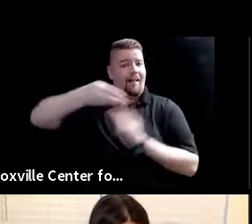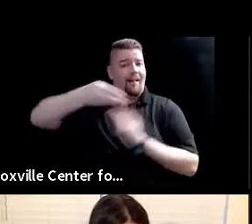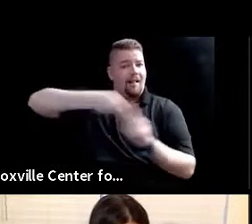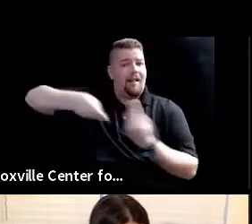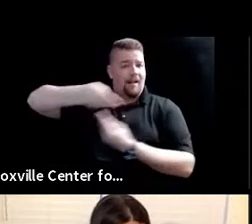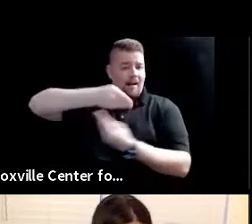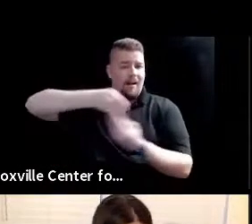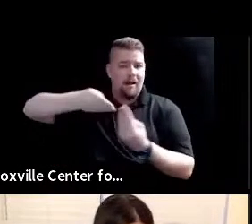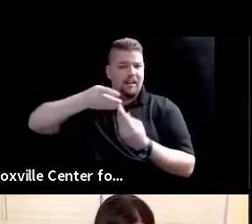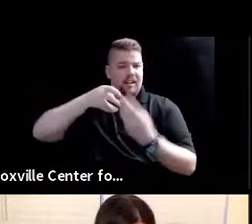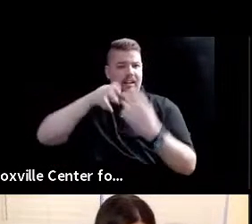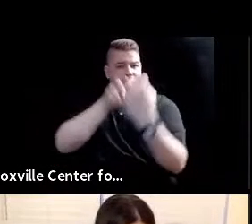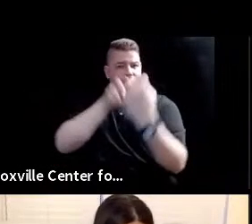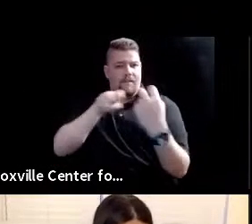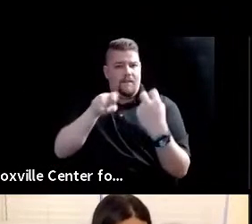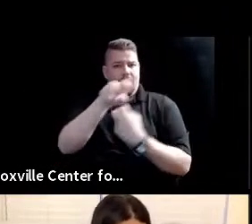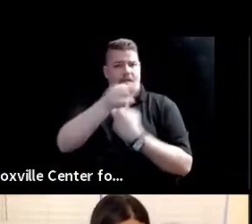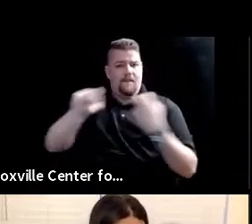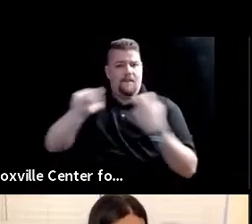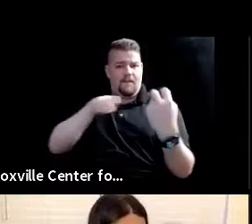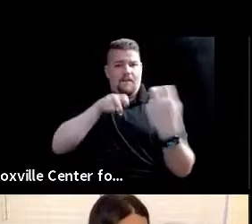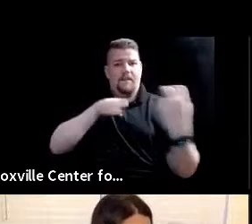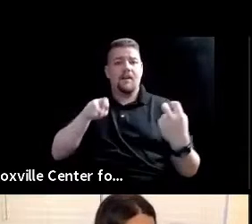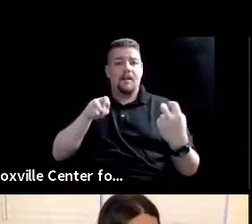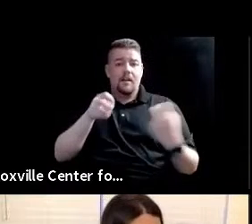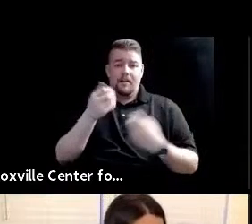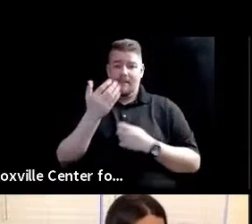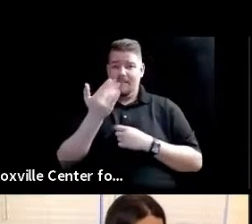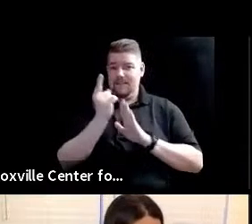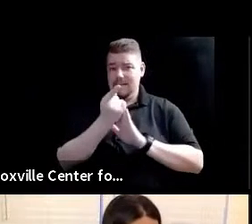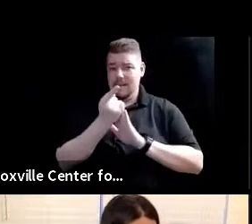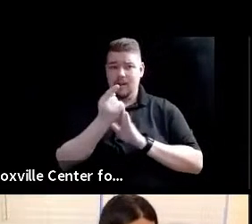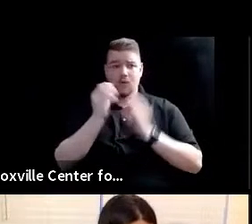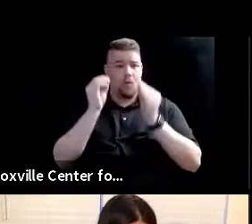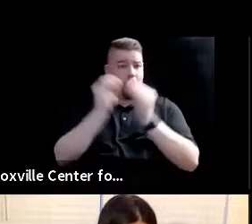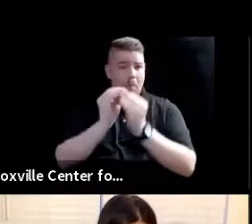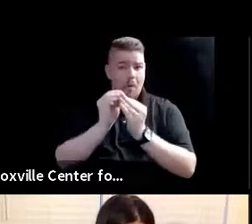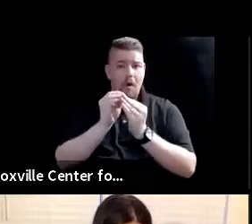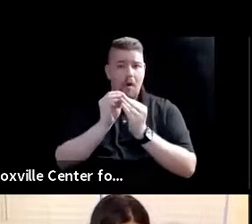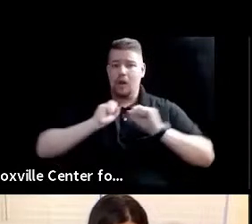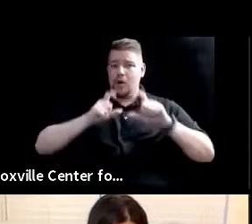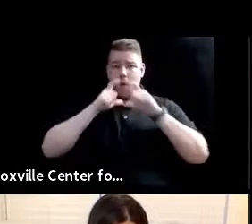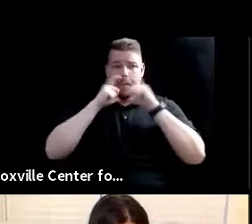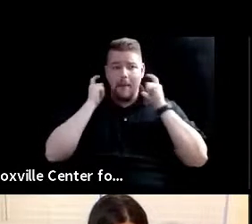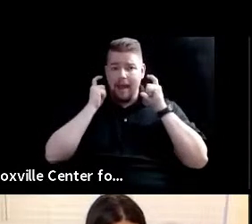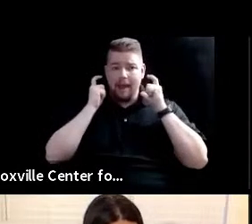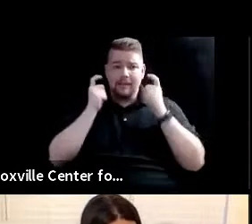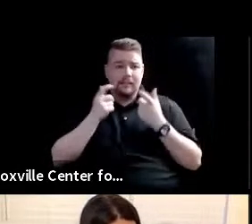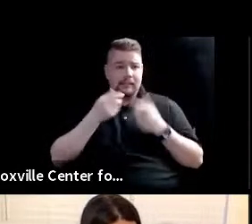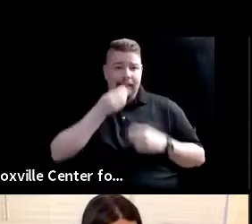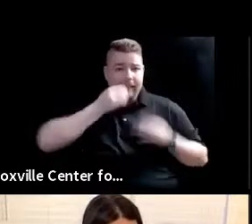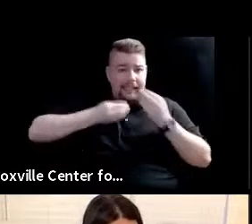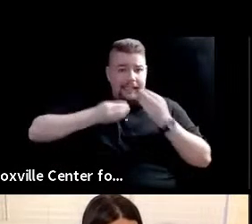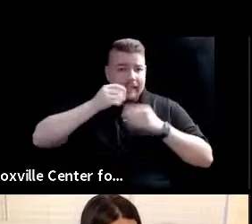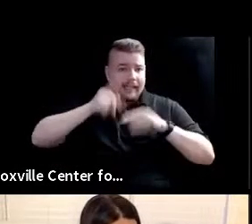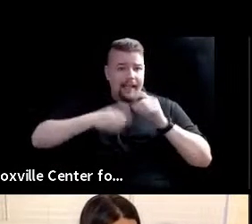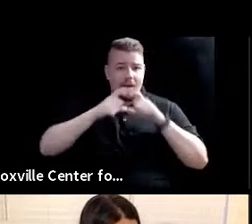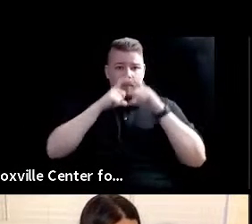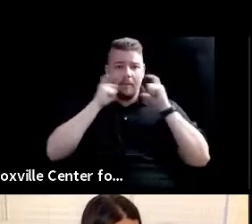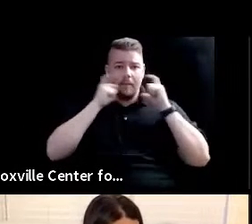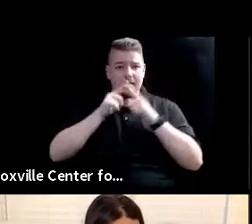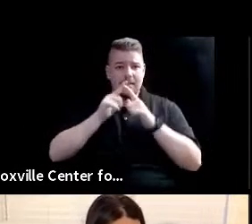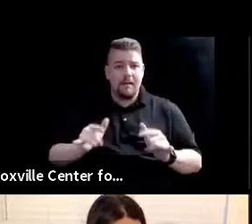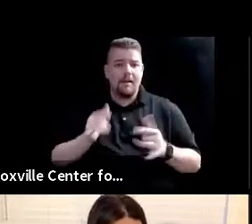therefore sit across from each other for 15 minutes or more without masks on many times because they're eating and they leave them